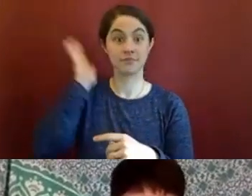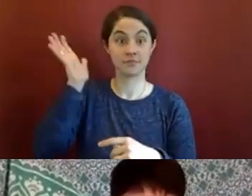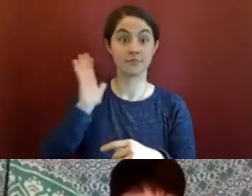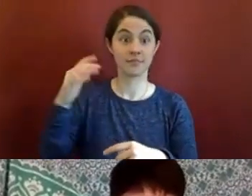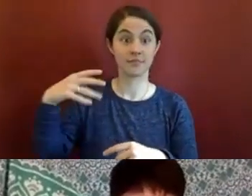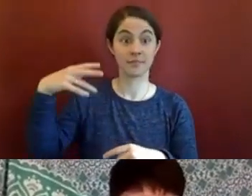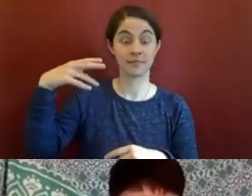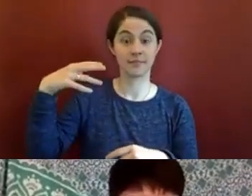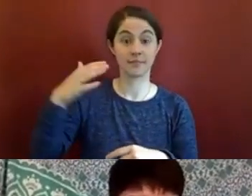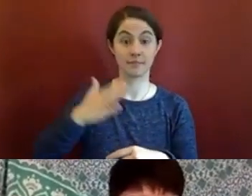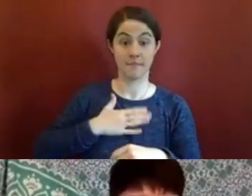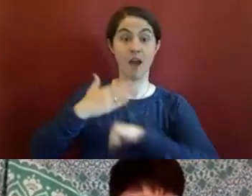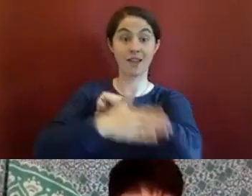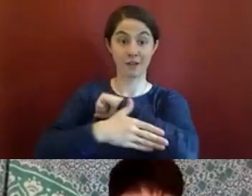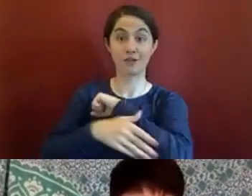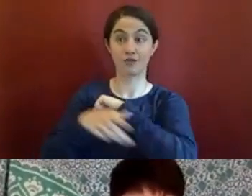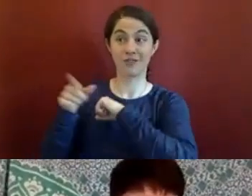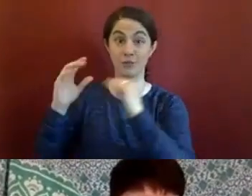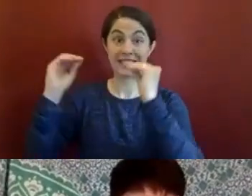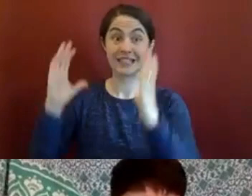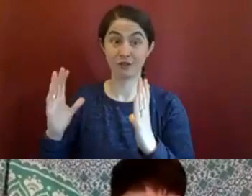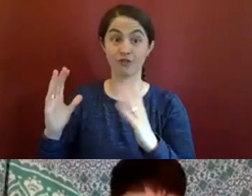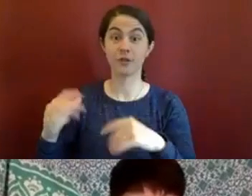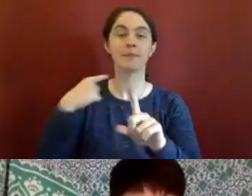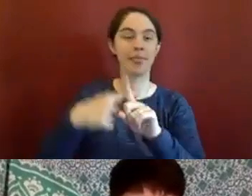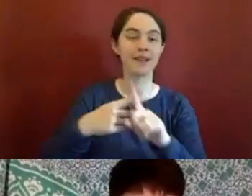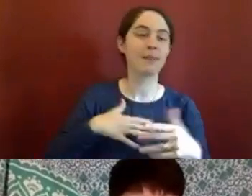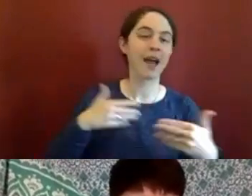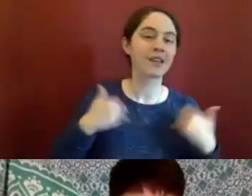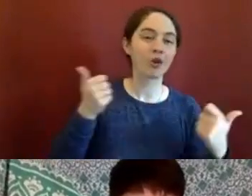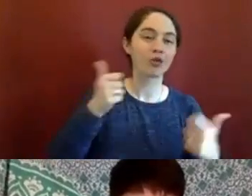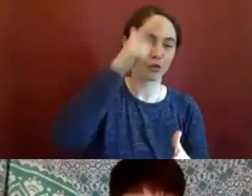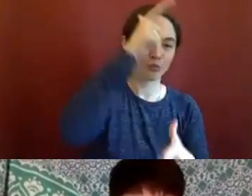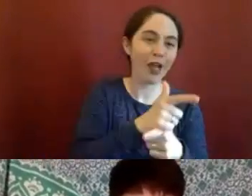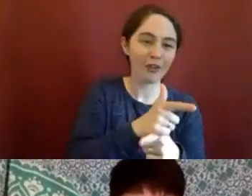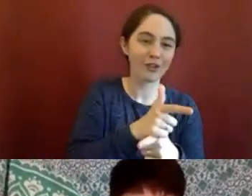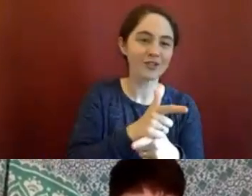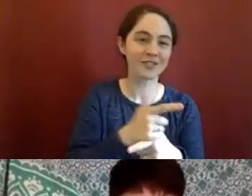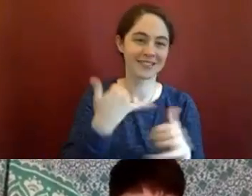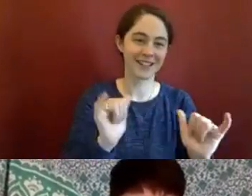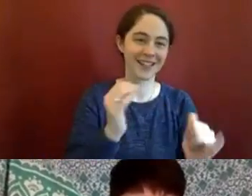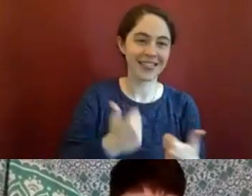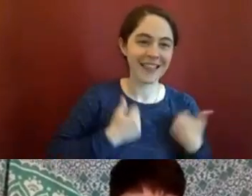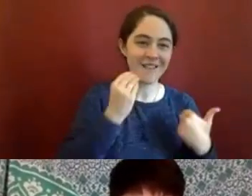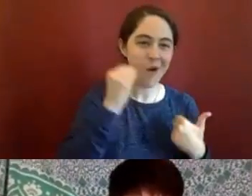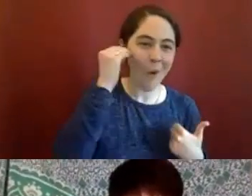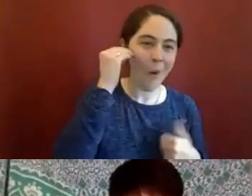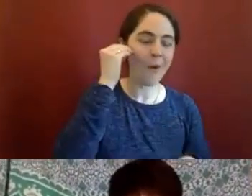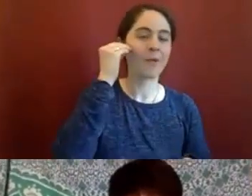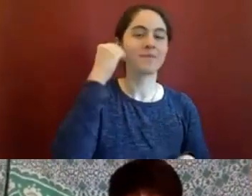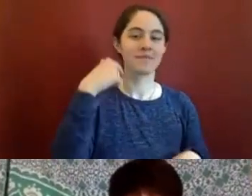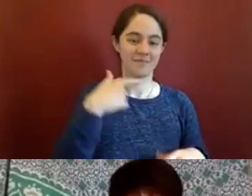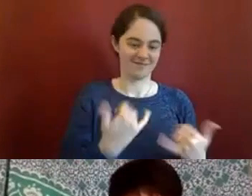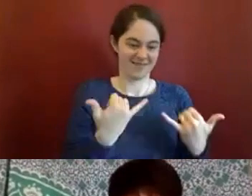My little brother, he's in K2 now. I see it and I teach him while he's